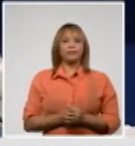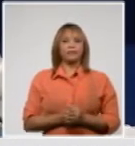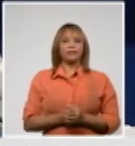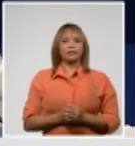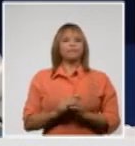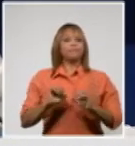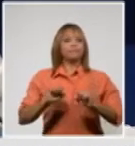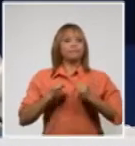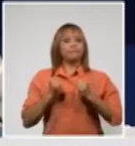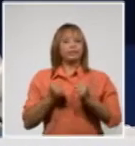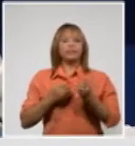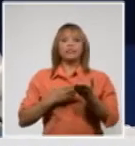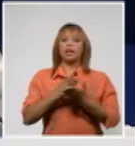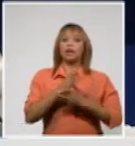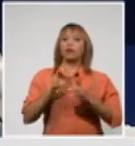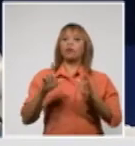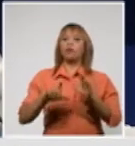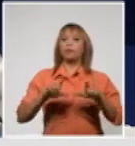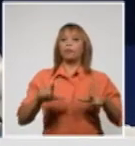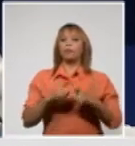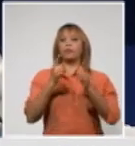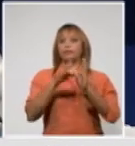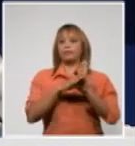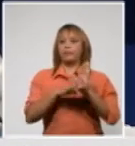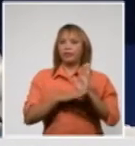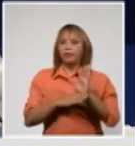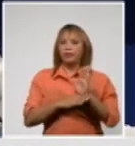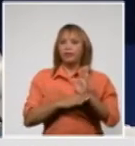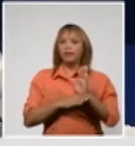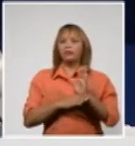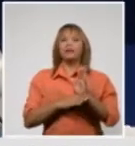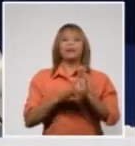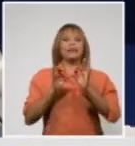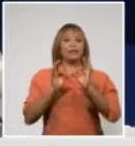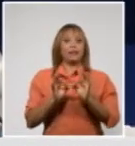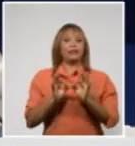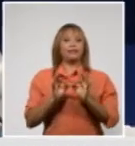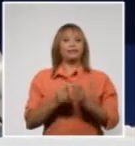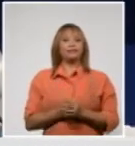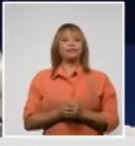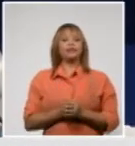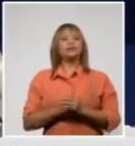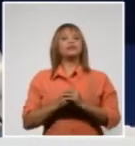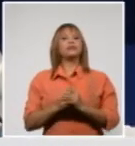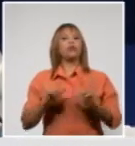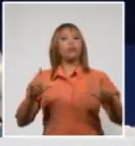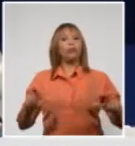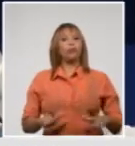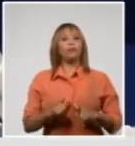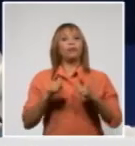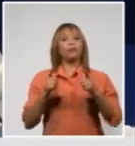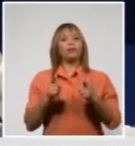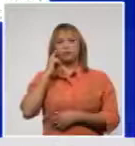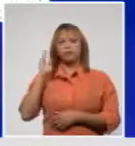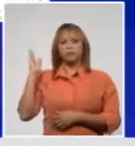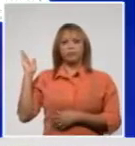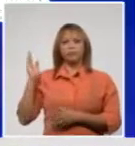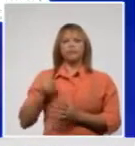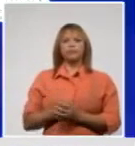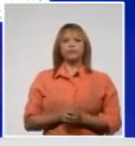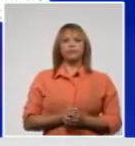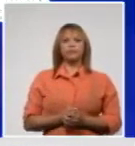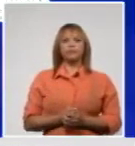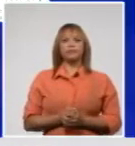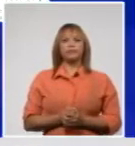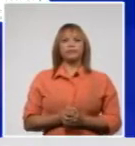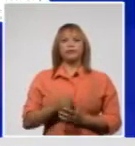have led to the adoption of a new set of measures, measures which everyone must comply with. Now we